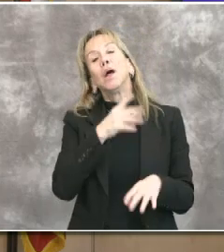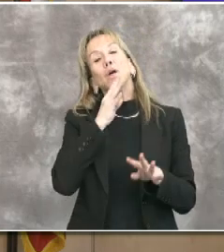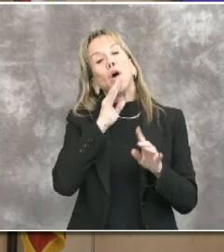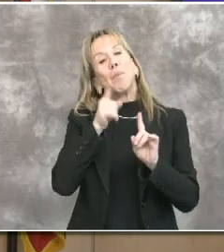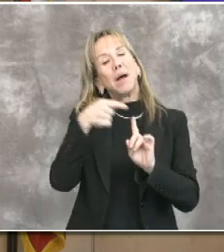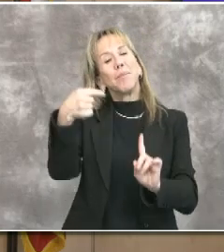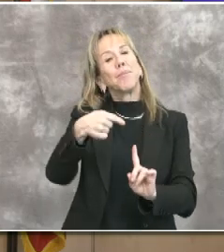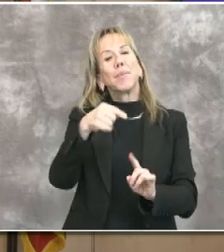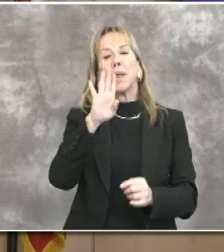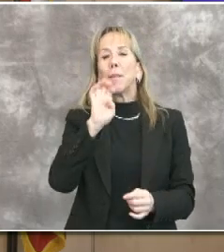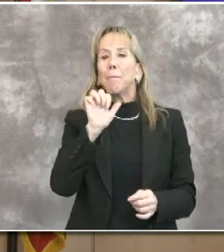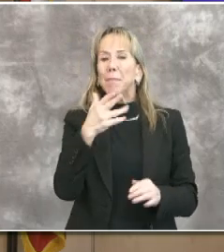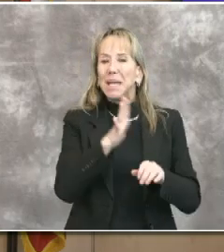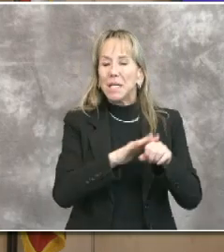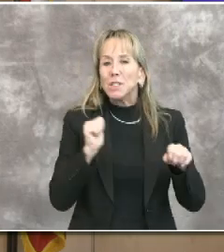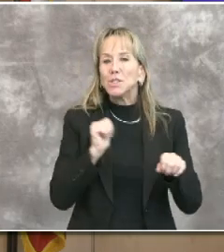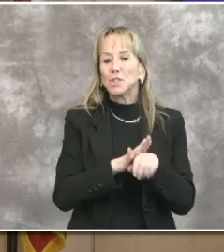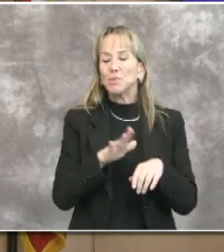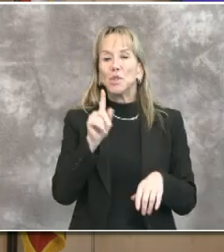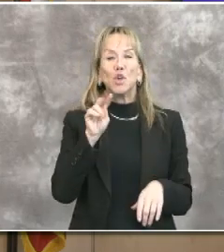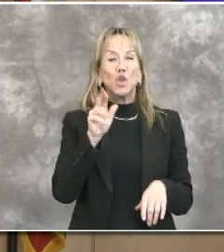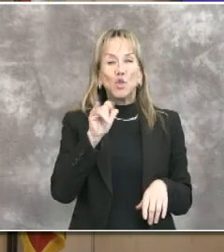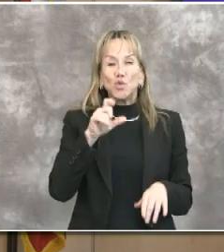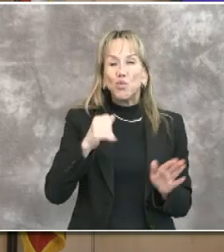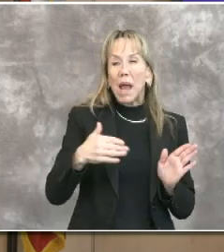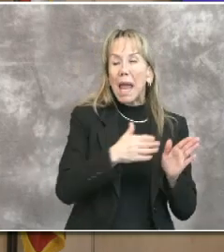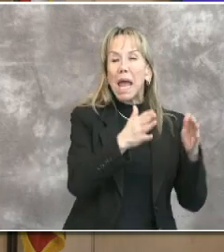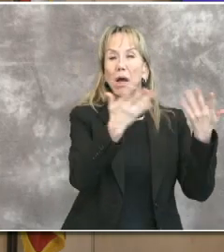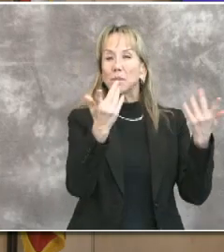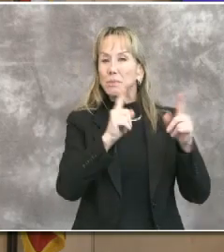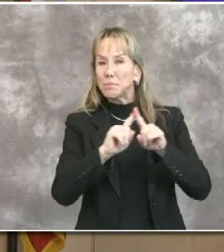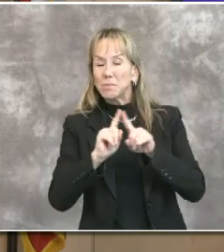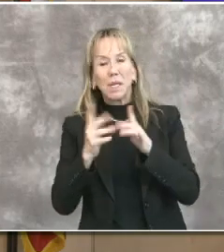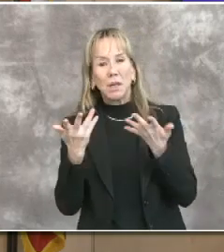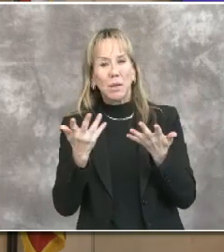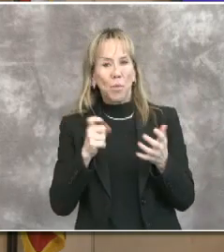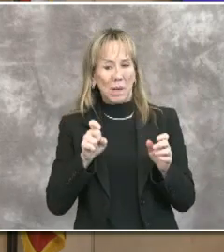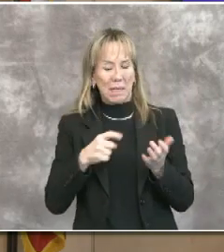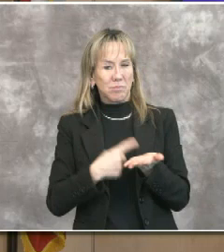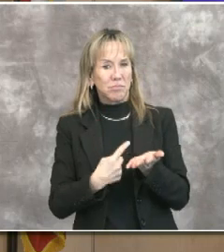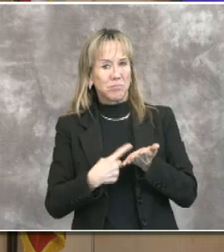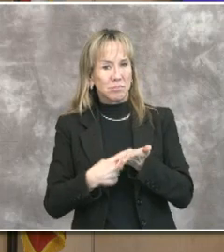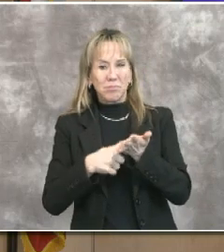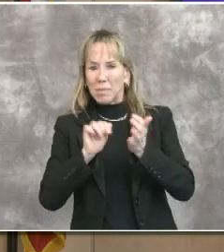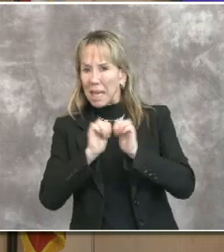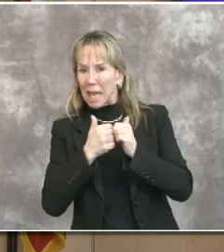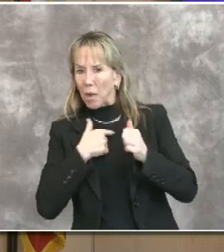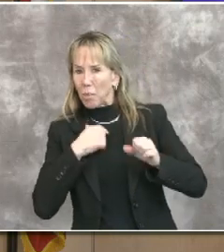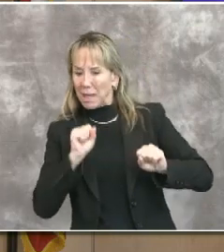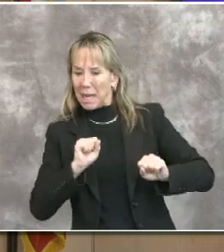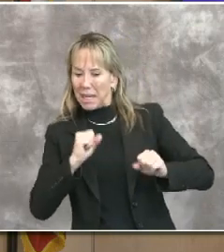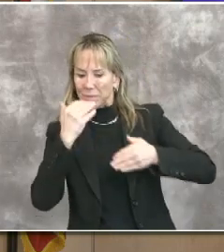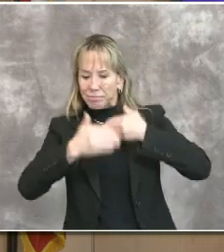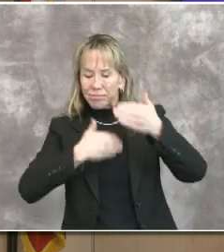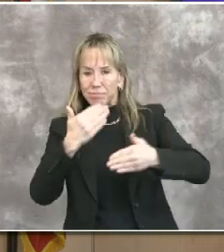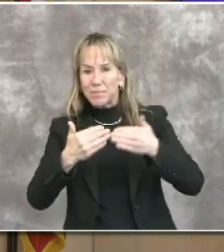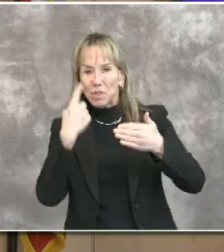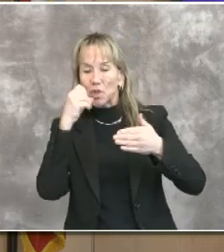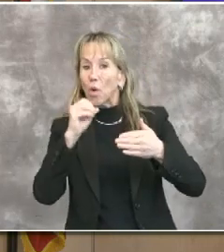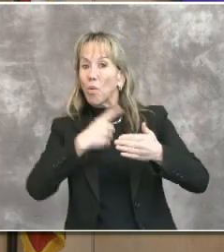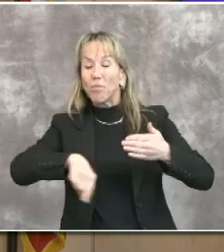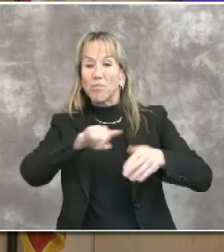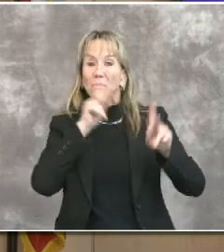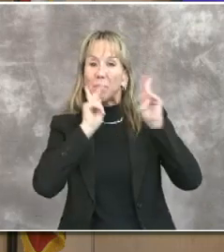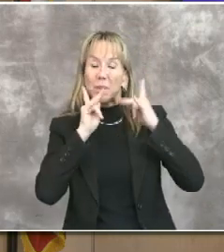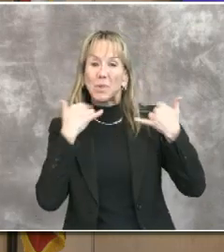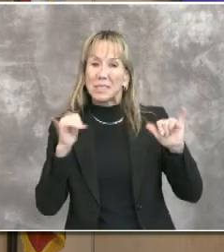start planning on how they can reopen these institutions for active use so people can safely get outside. Now, to be clear, our